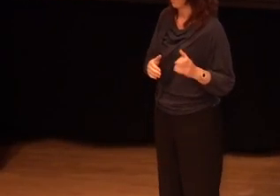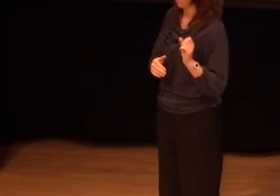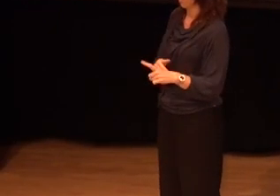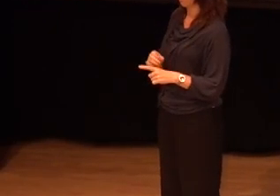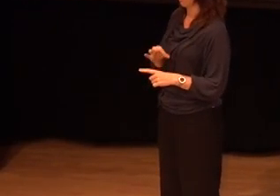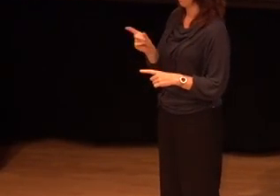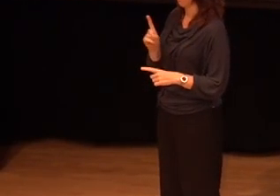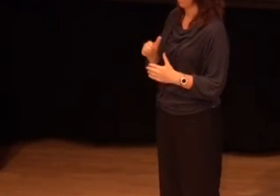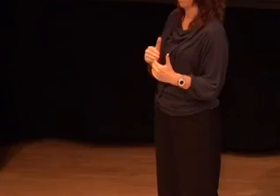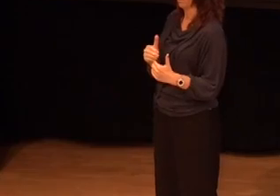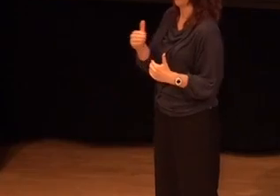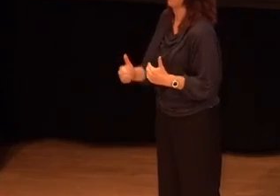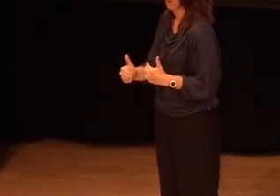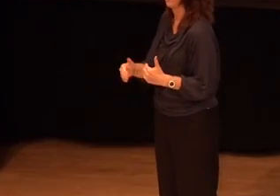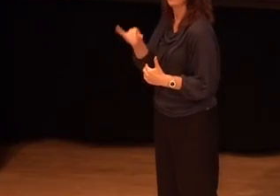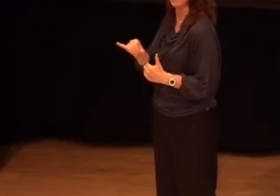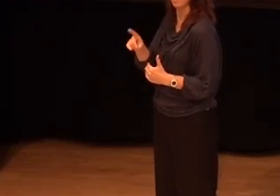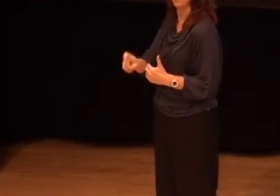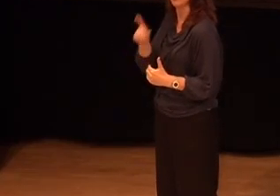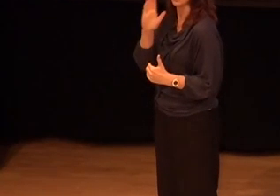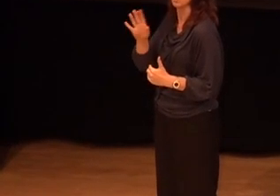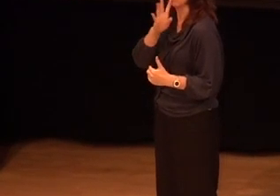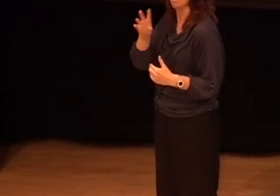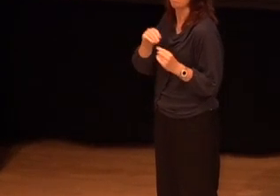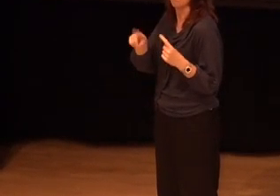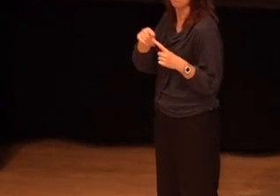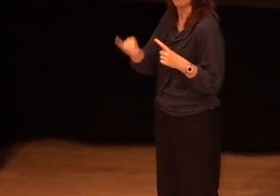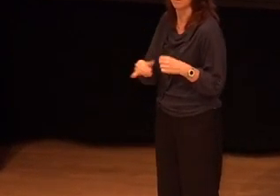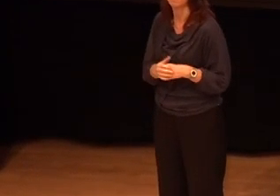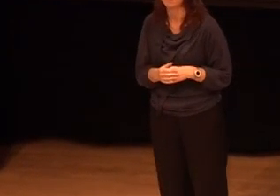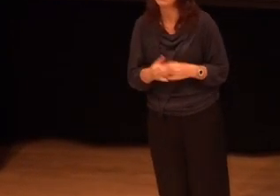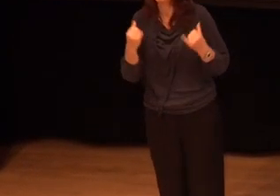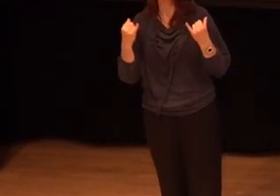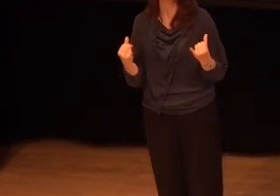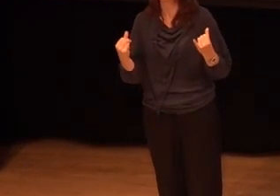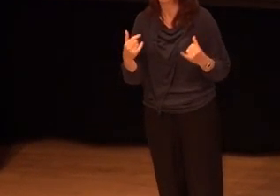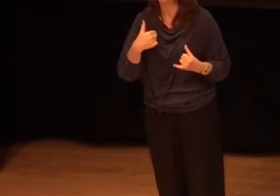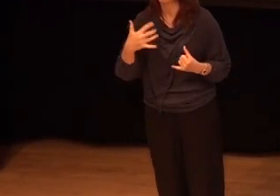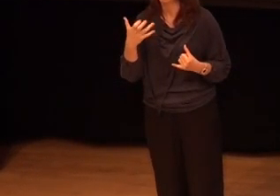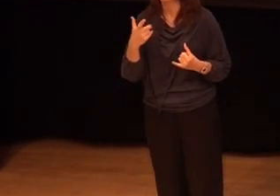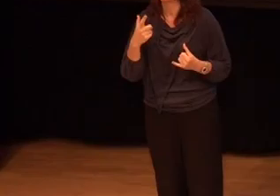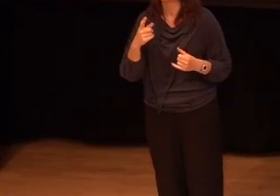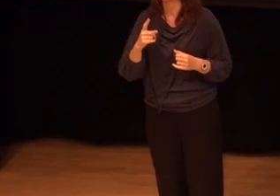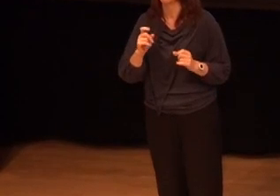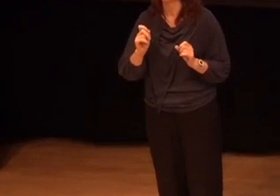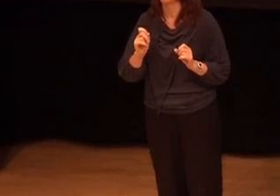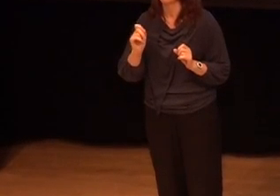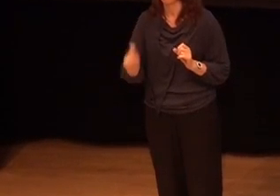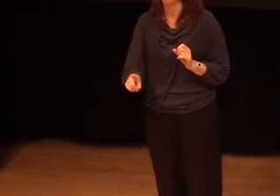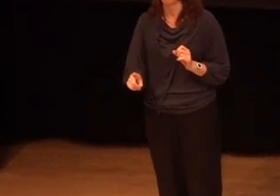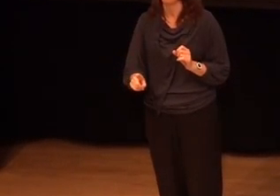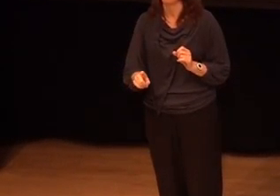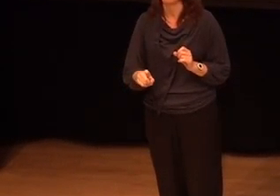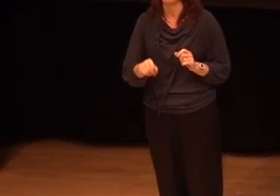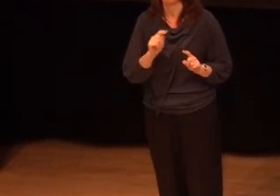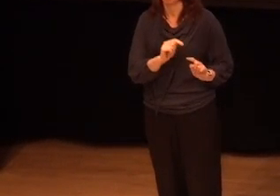where we go next is something we'll be returning to. Mm-hmm. Thank you very much, Sarah. What I'd like to do now is I want to pose a two-part question to each